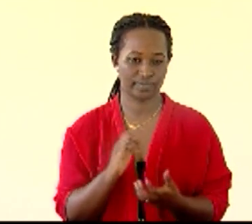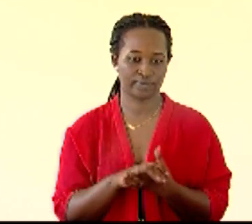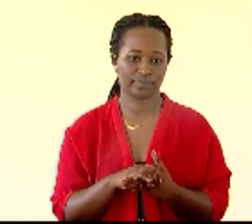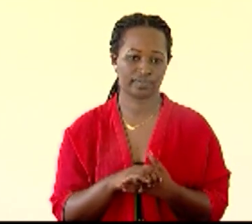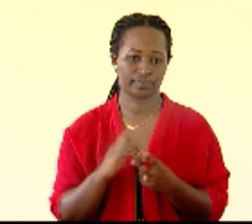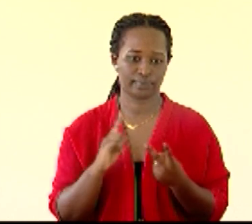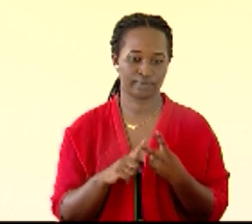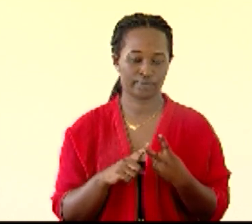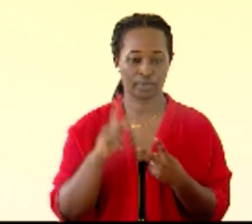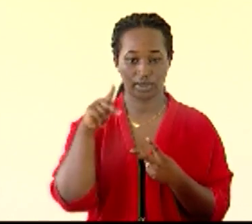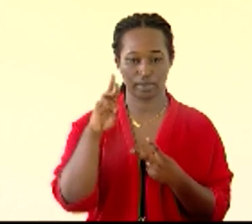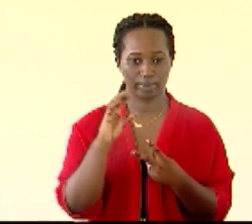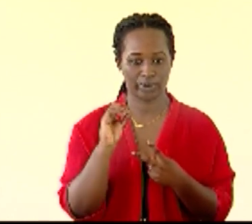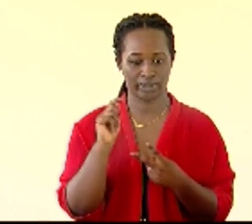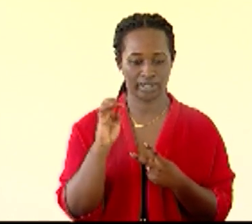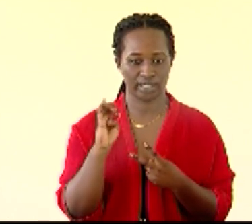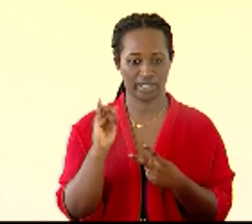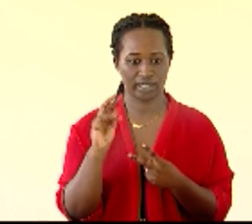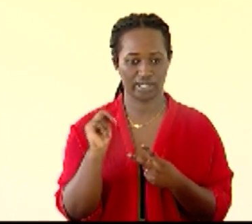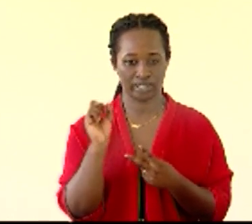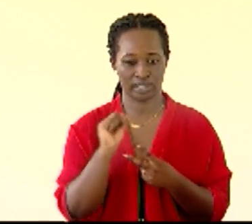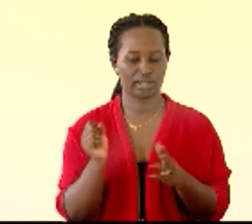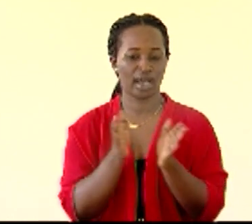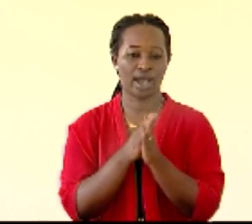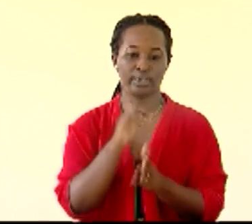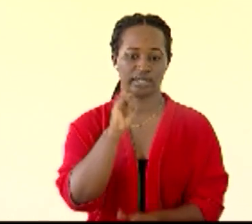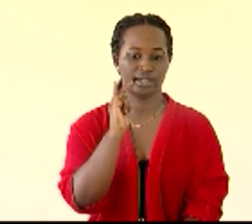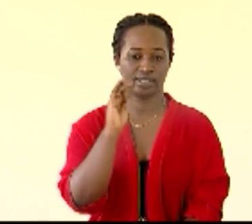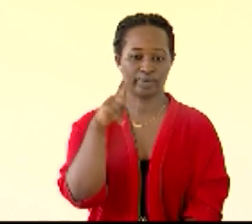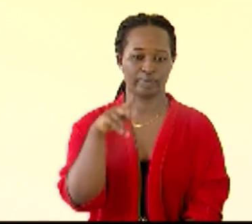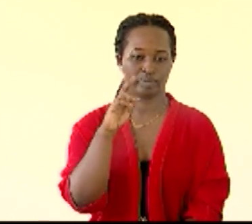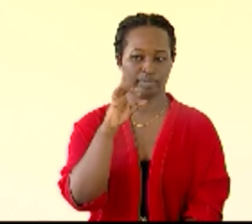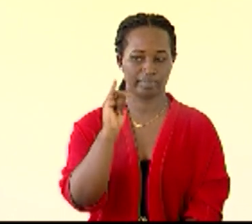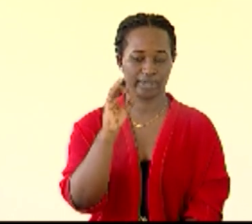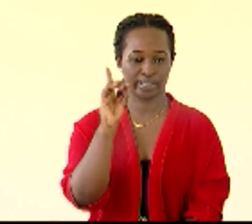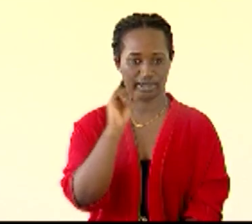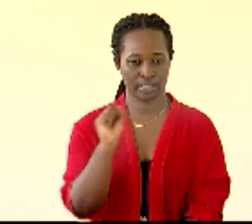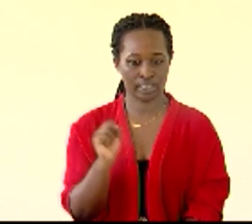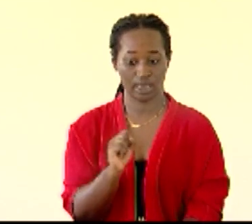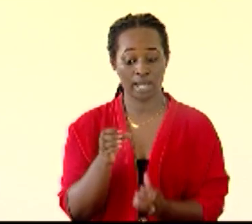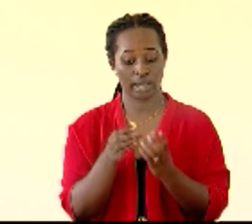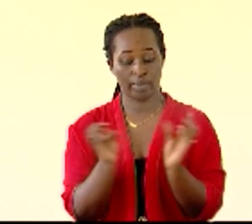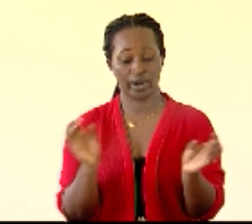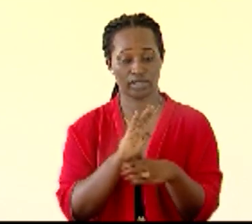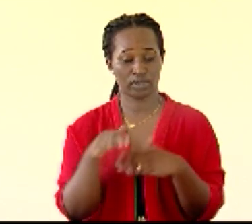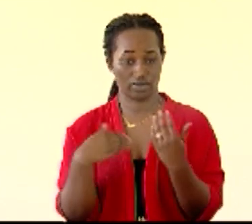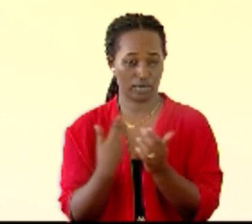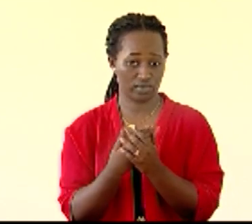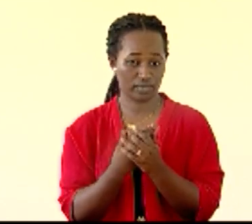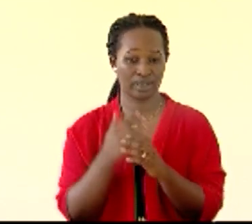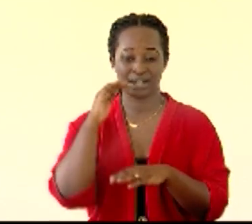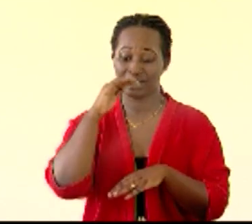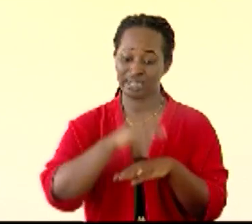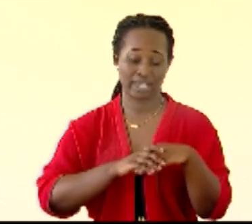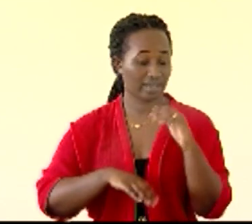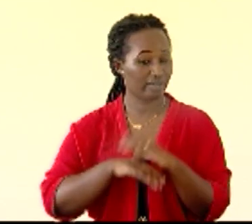we have the proteins, and the lipids. They branch off from a triose. So never should you